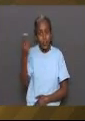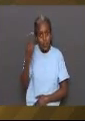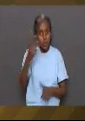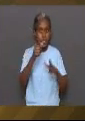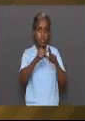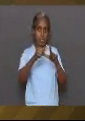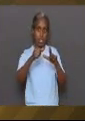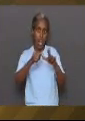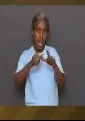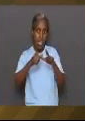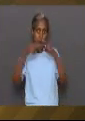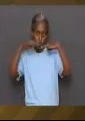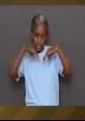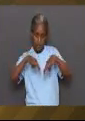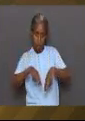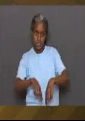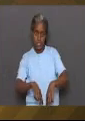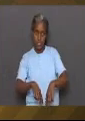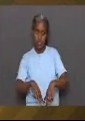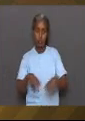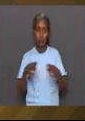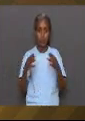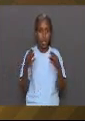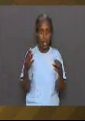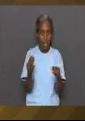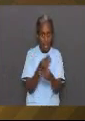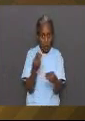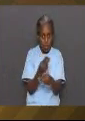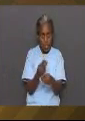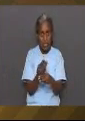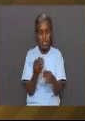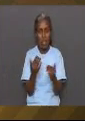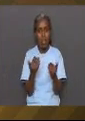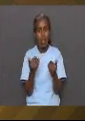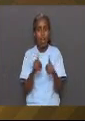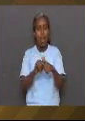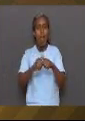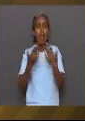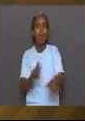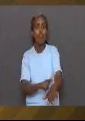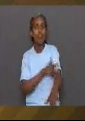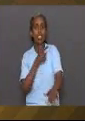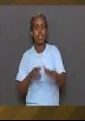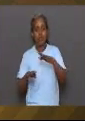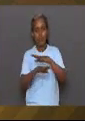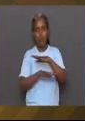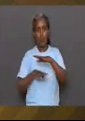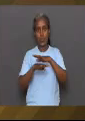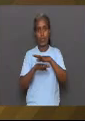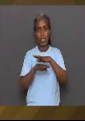Use the angle of depression to calculate how far apart the boats